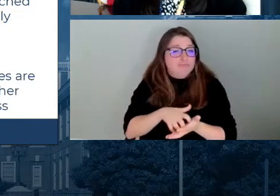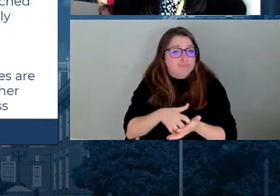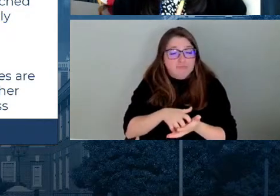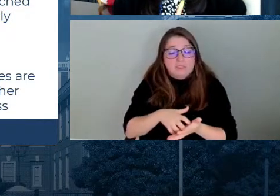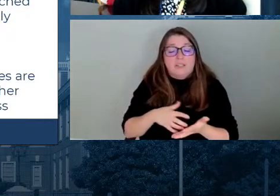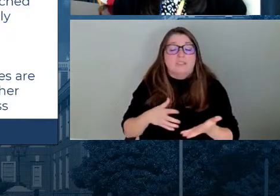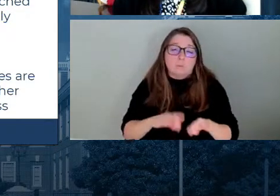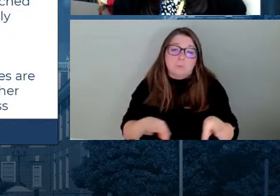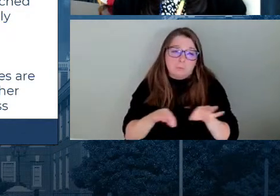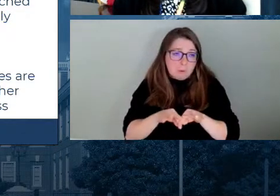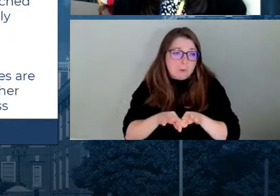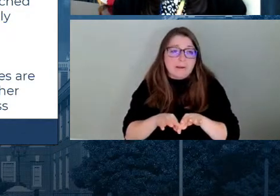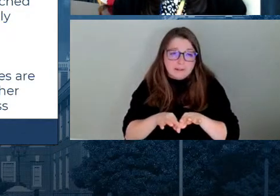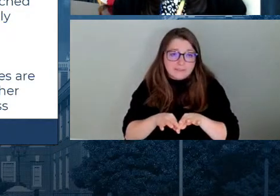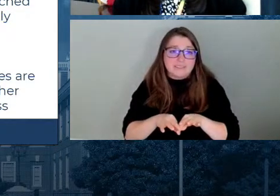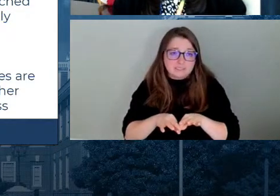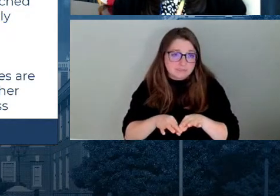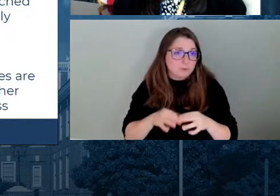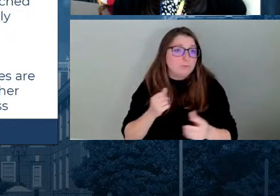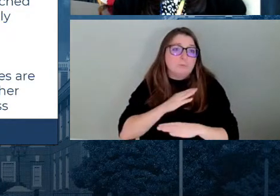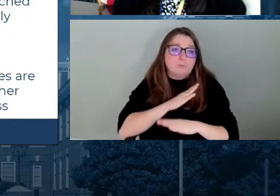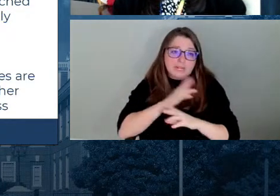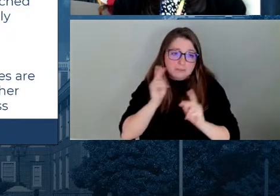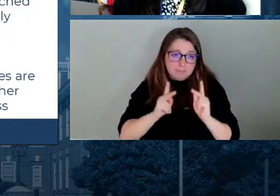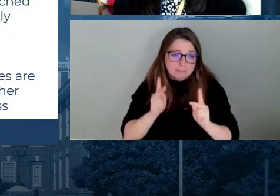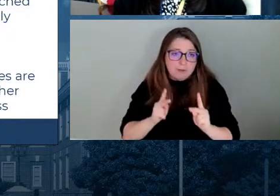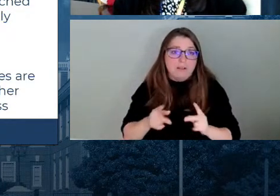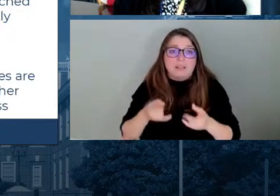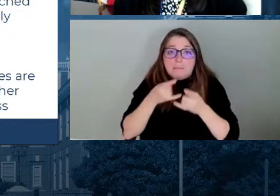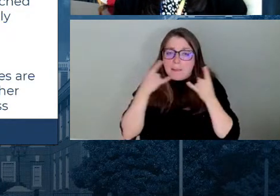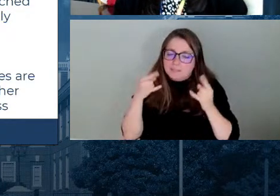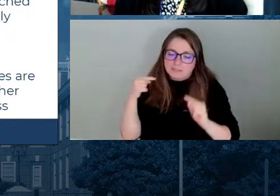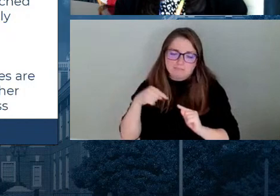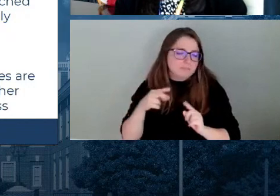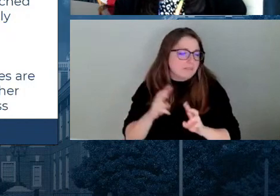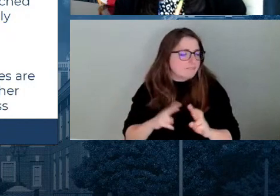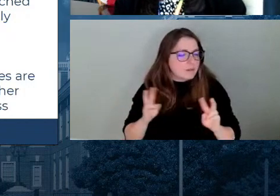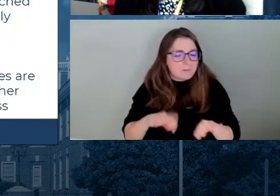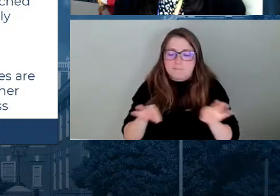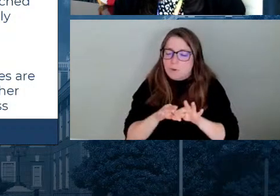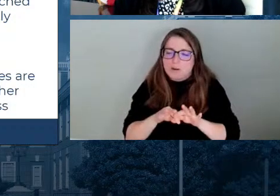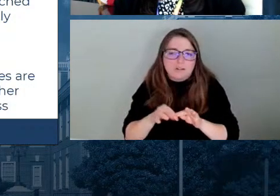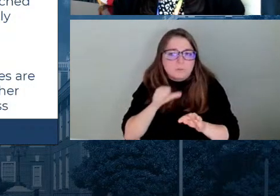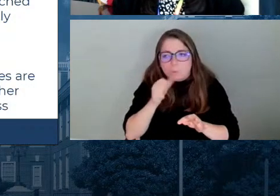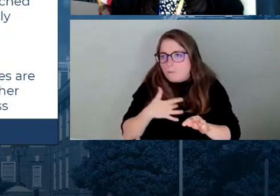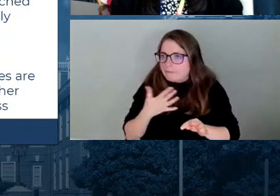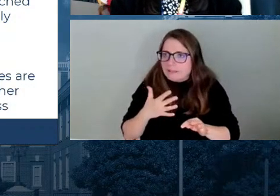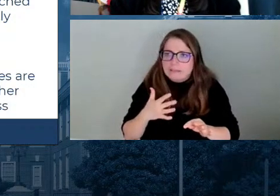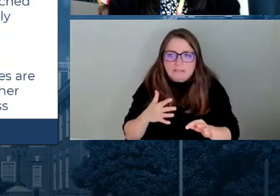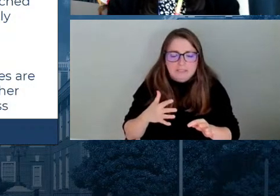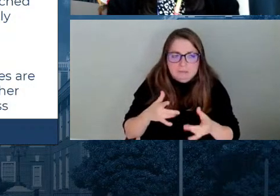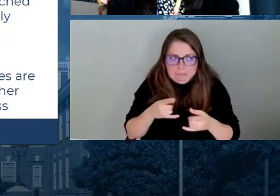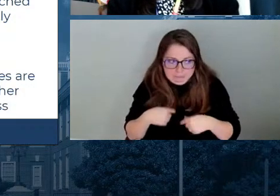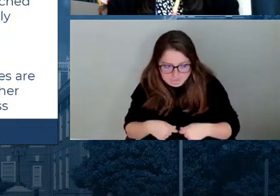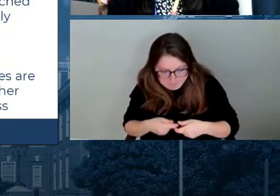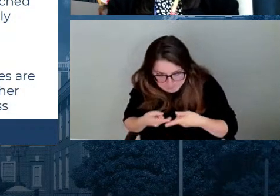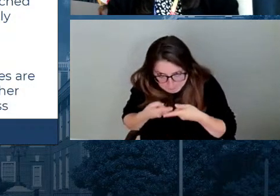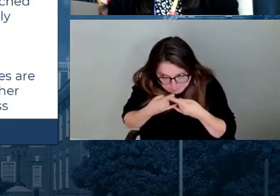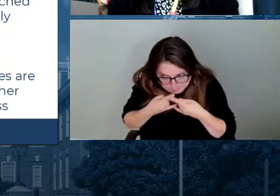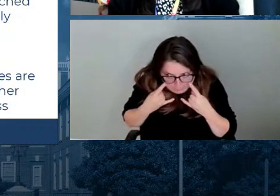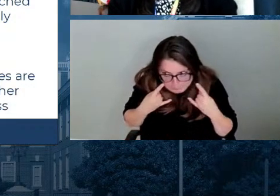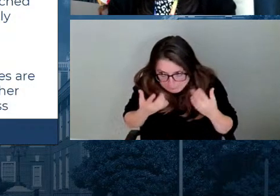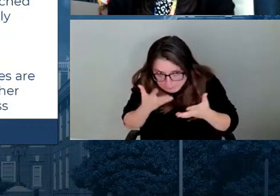So it is still an important tool, and we don't want anyone to feel ashamed or embarrassed about proudly rocking their mask when they go into Wawa